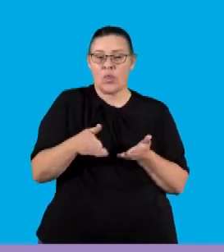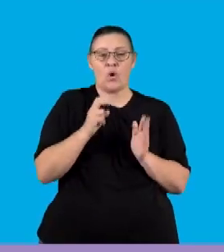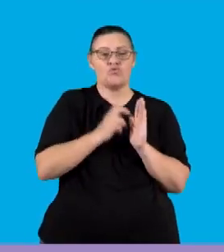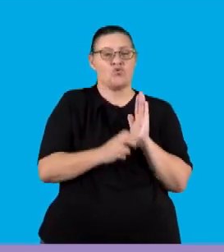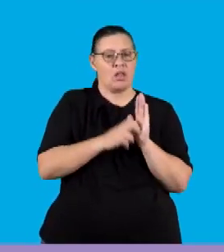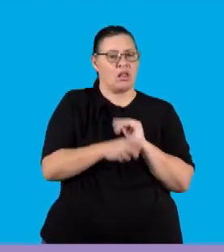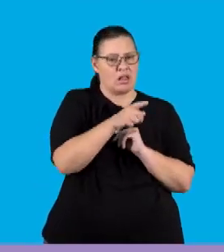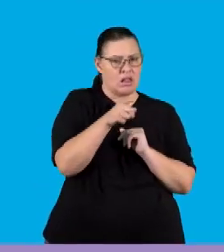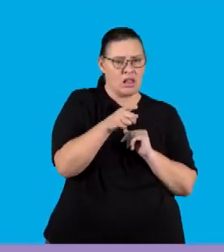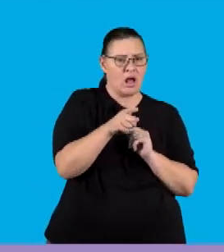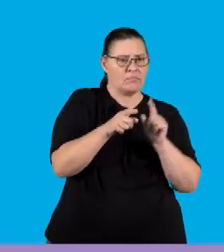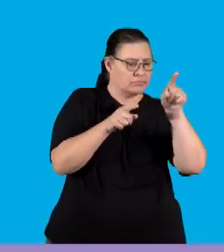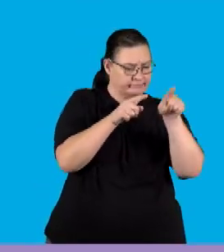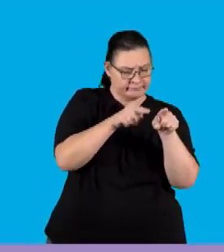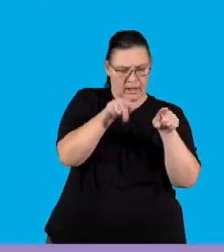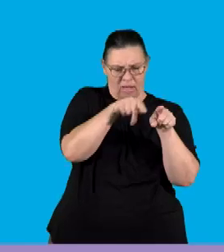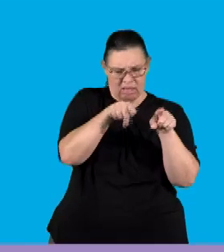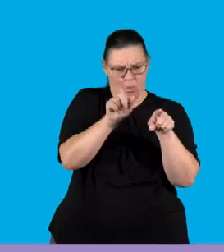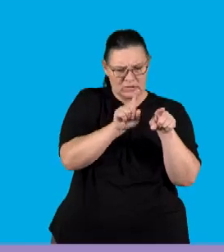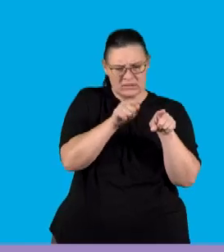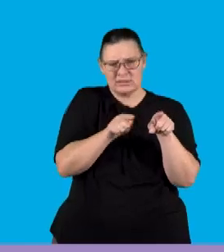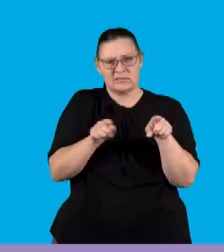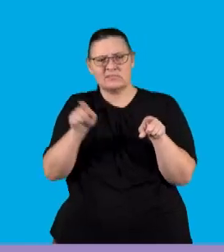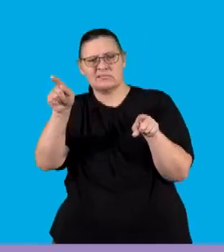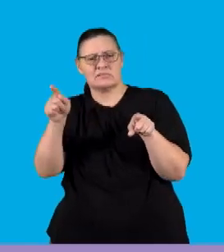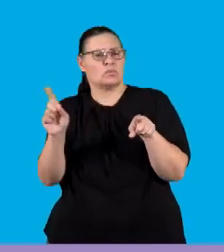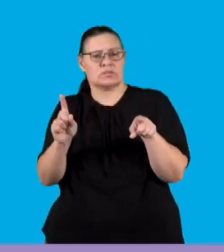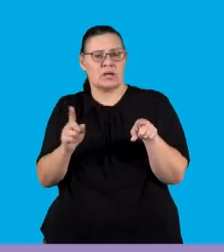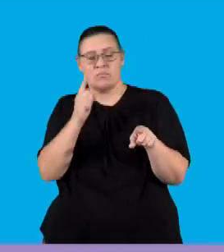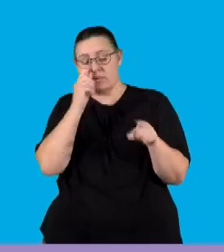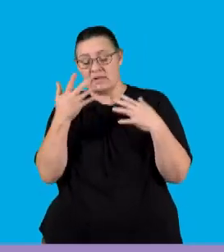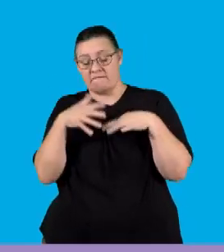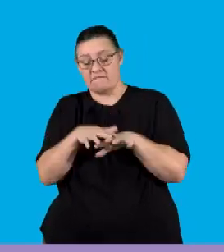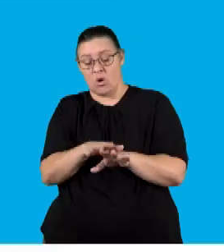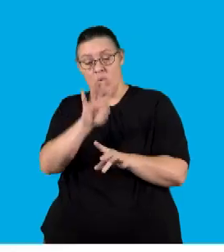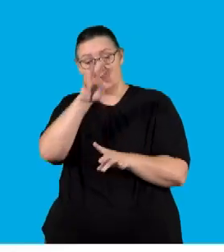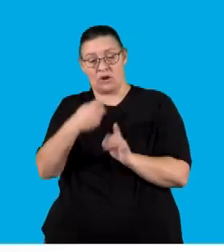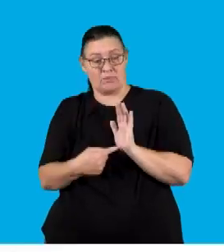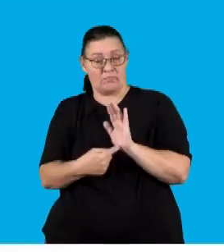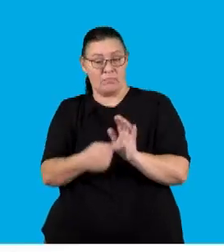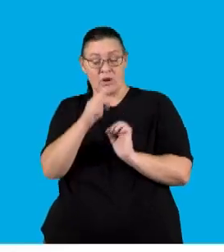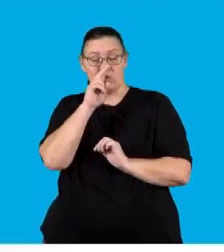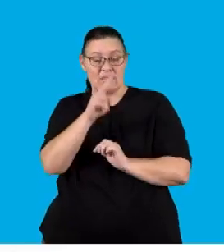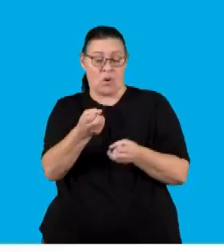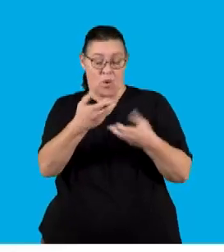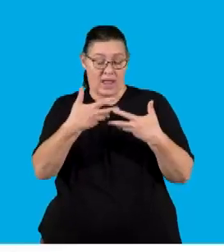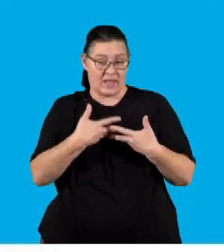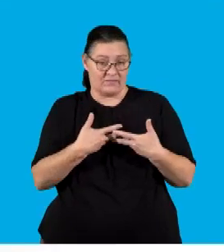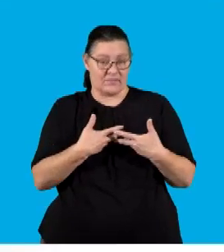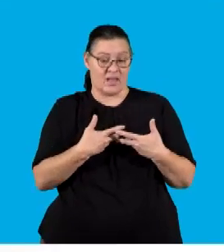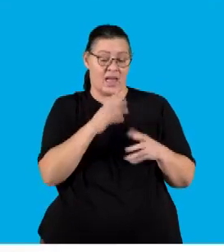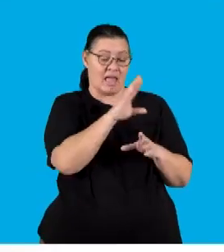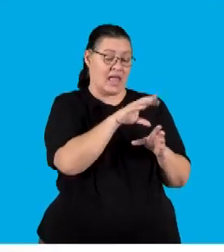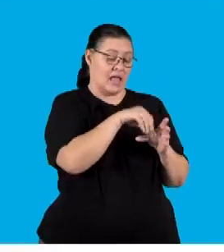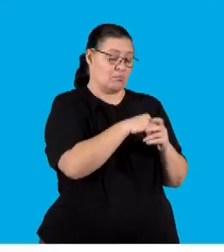rule in the flow diagram. So when we look at this flow diagram, we have been given